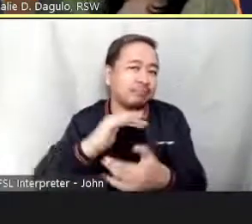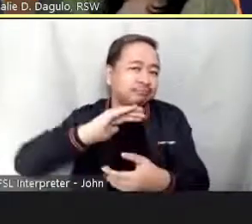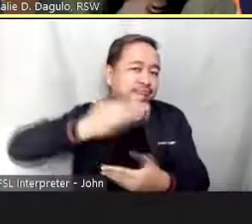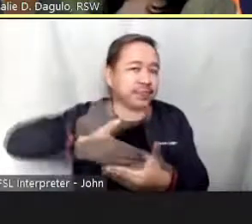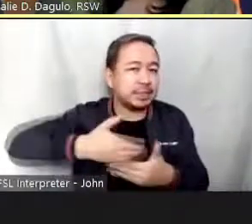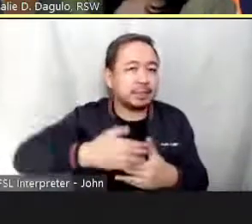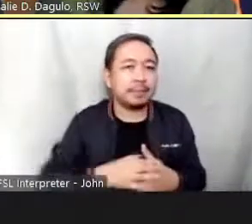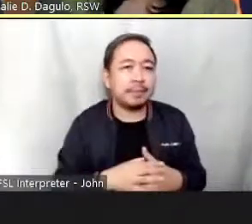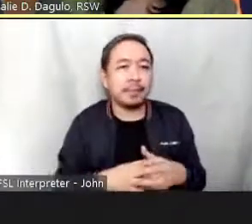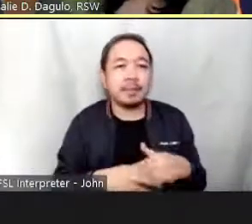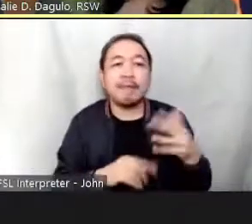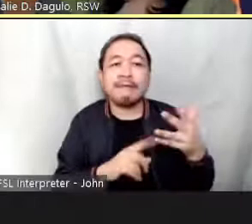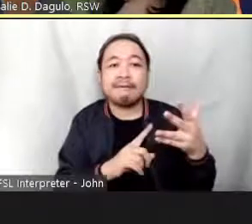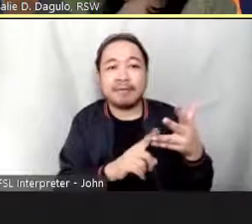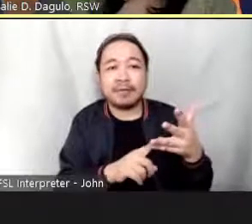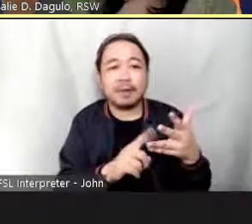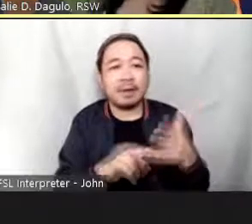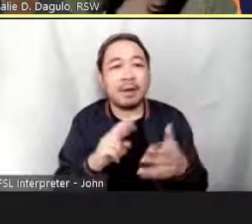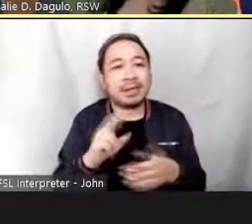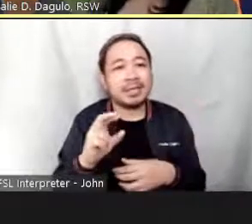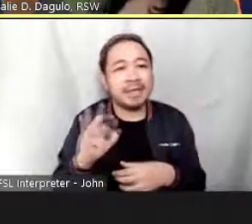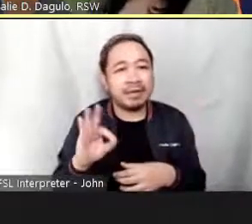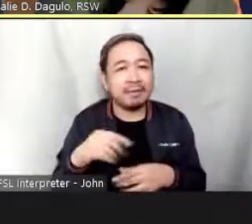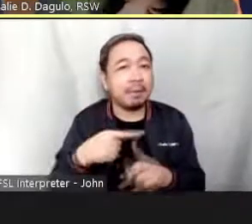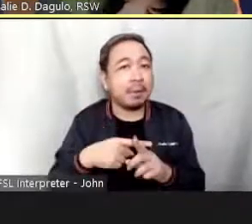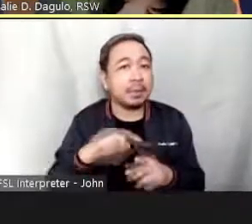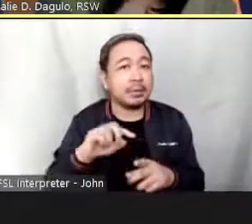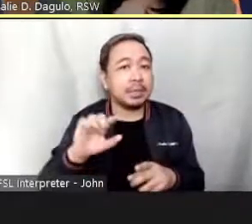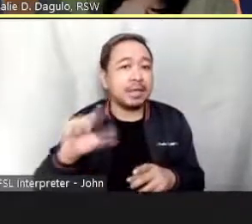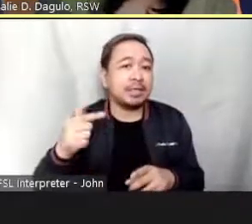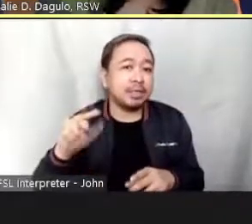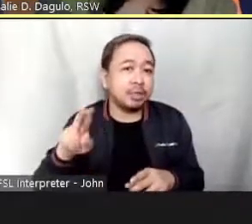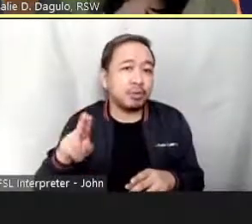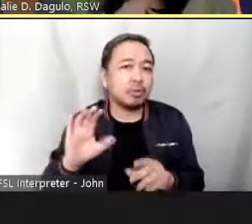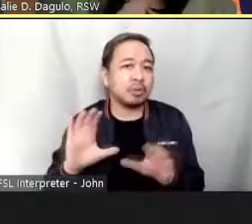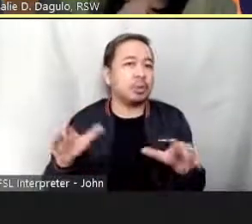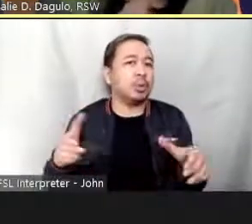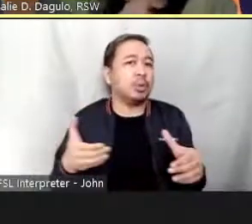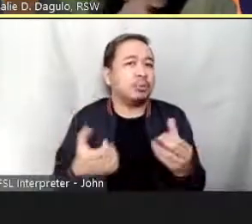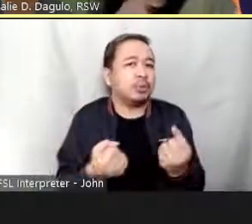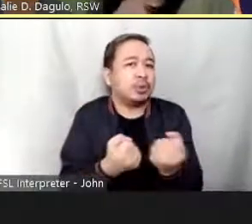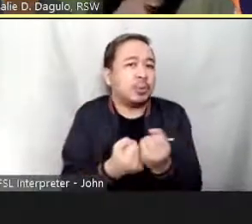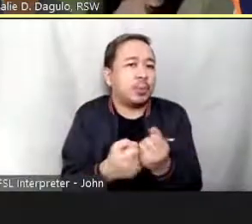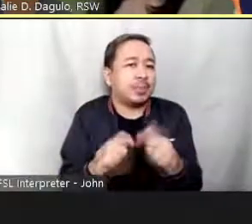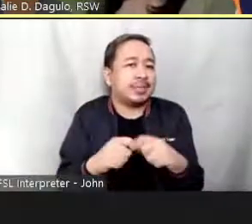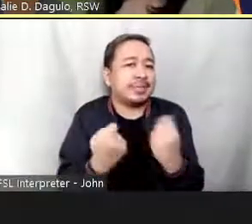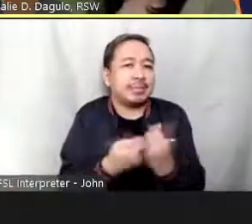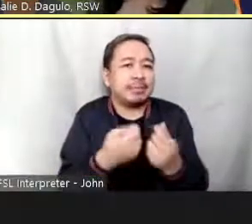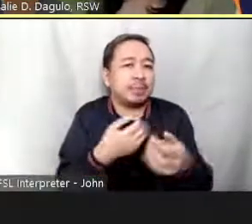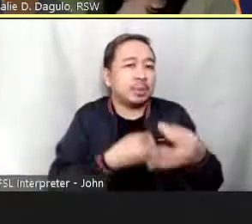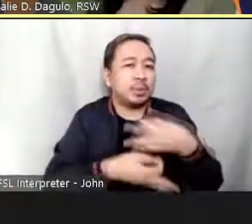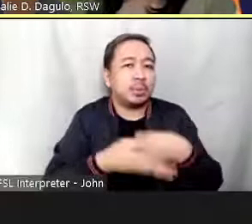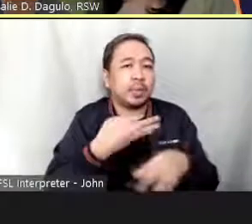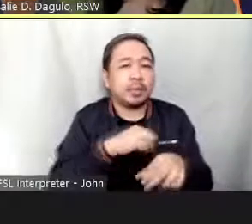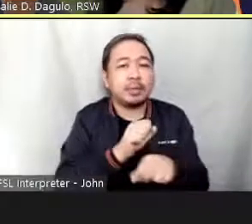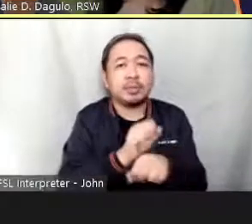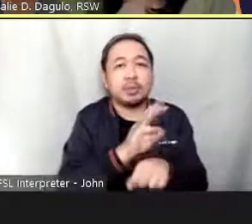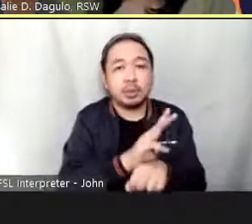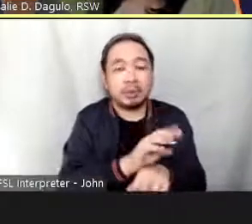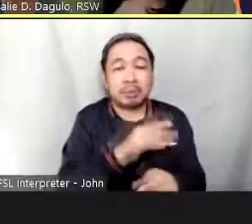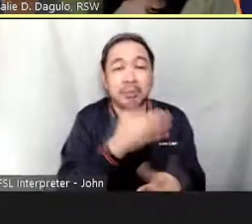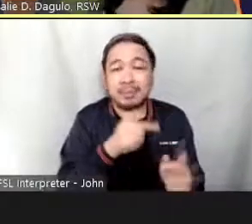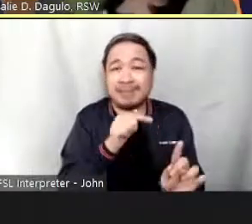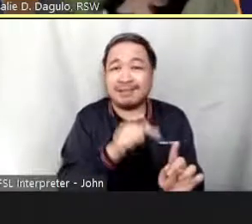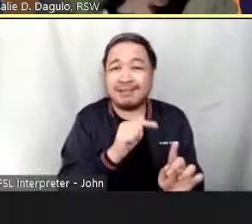a response and support team in case management to take the place of social workers who are under quarantine